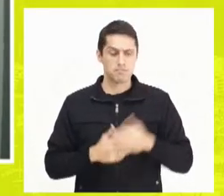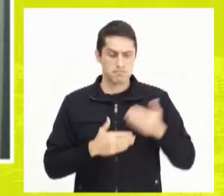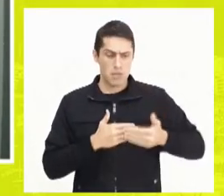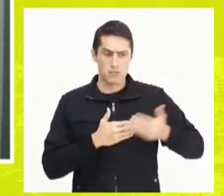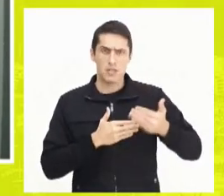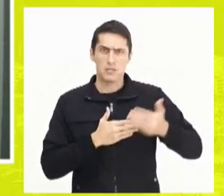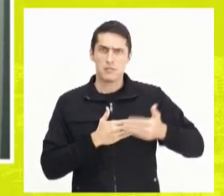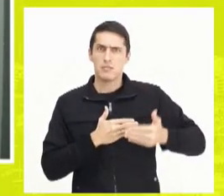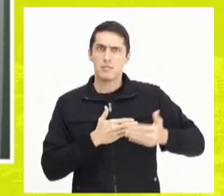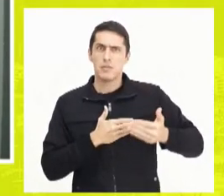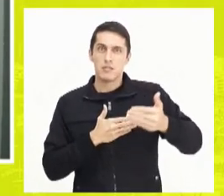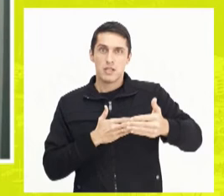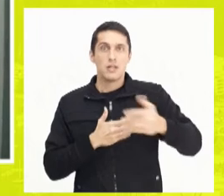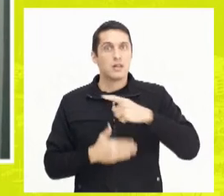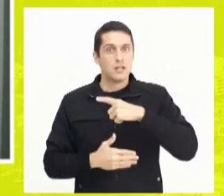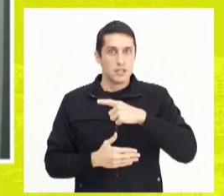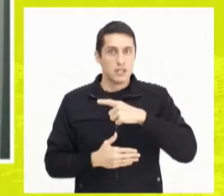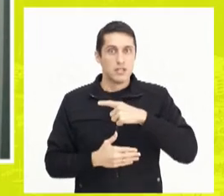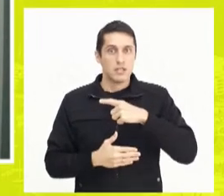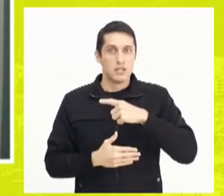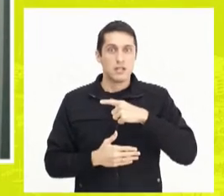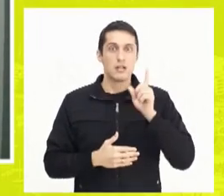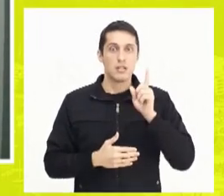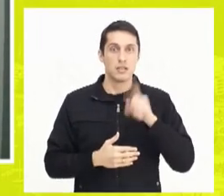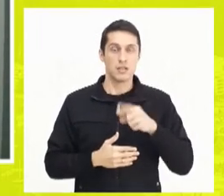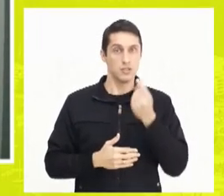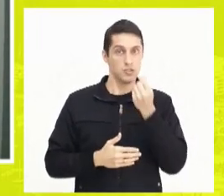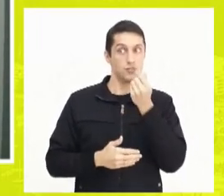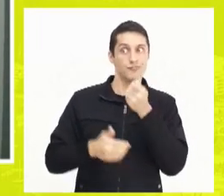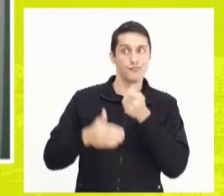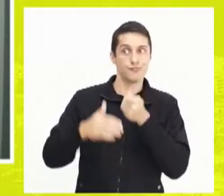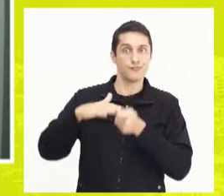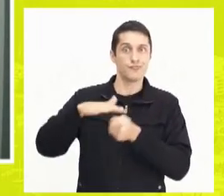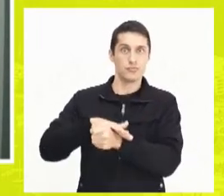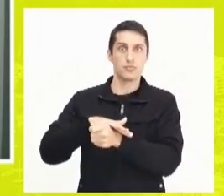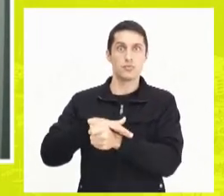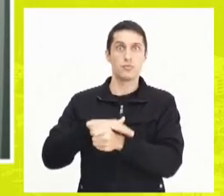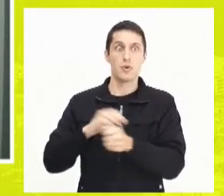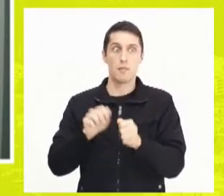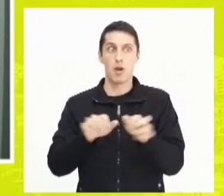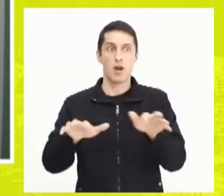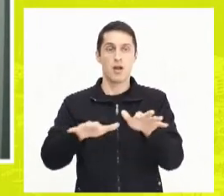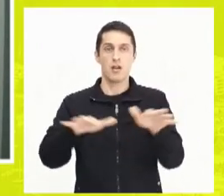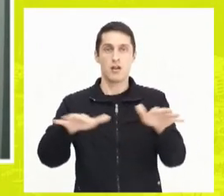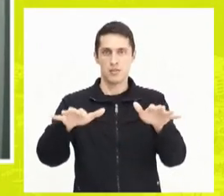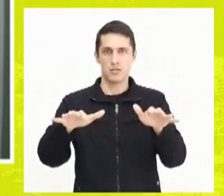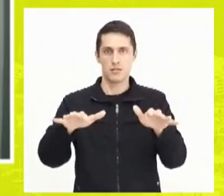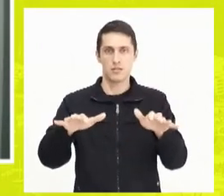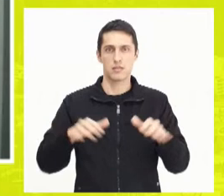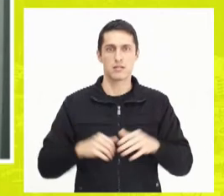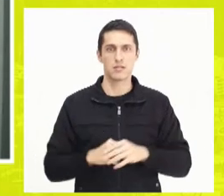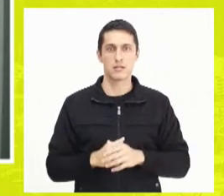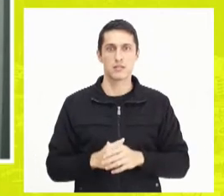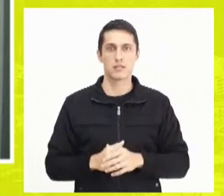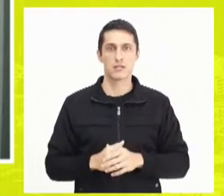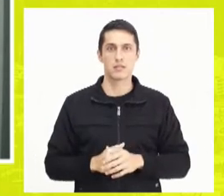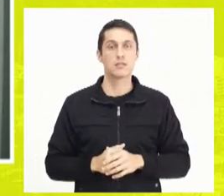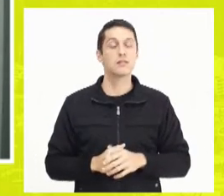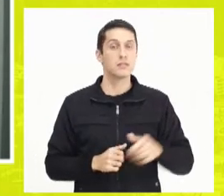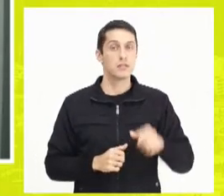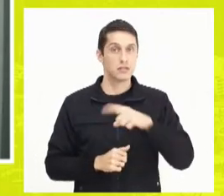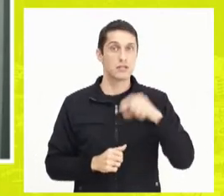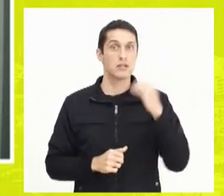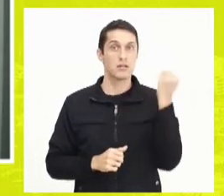and there is a methodology that does that they do that a lot